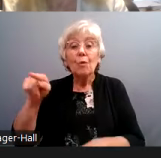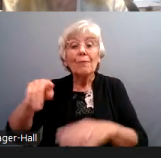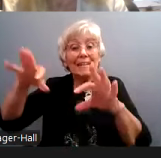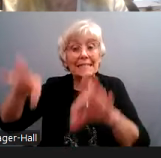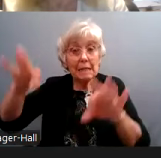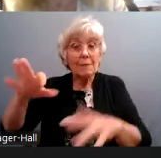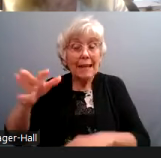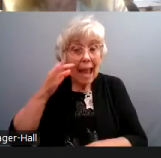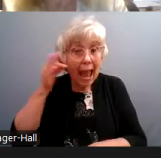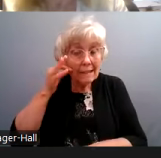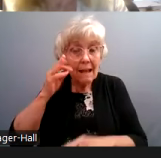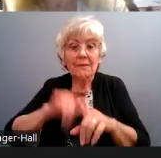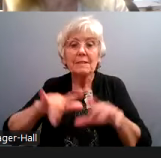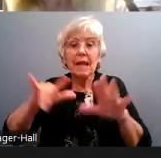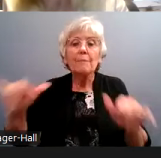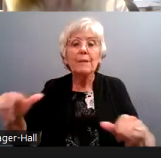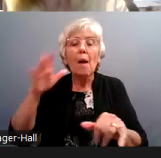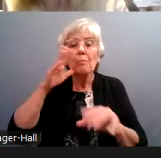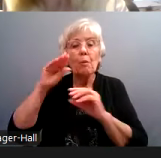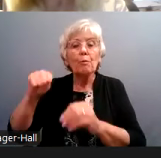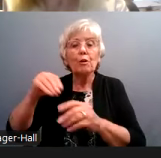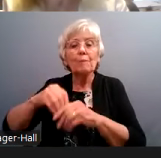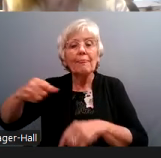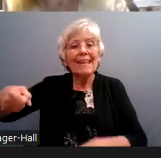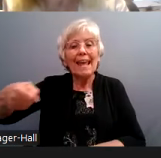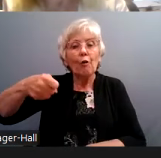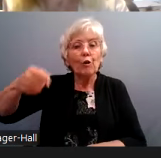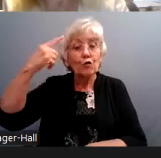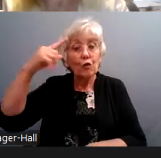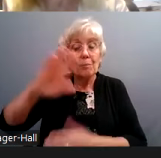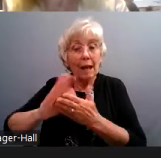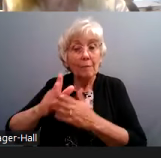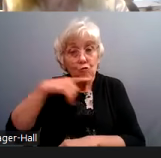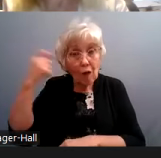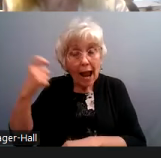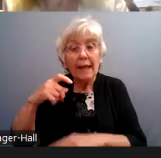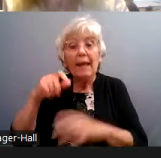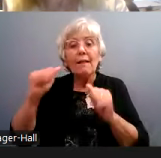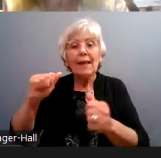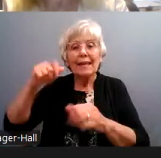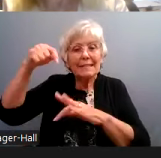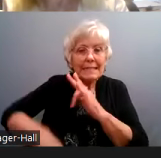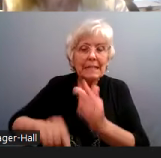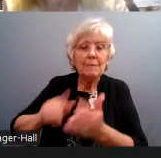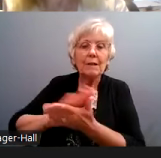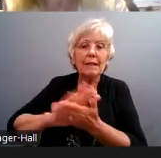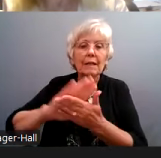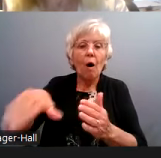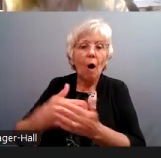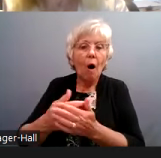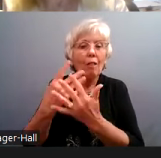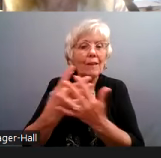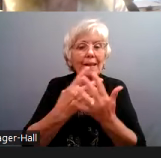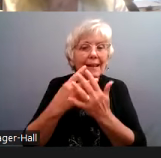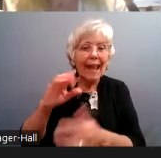they will put them in their carriers to dry, and then they can deep clean all the cages and